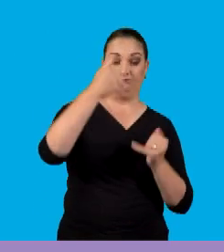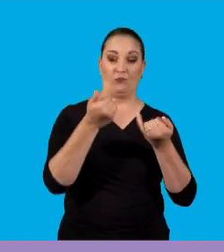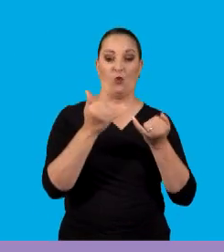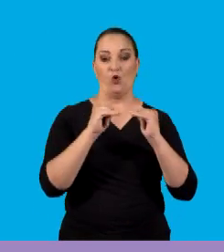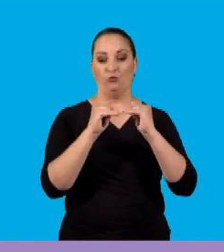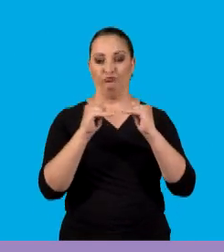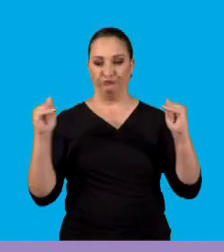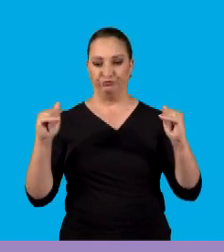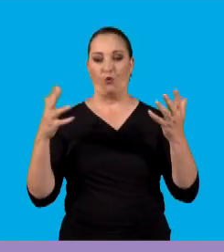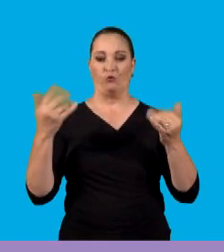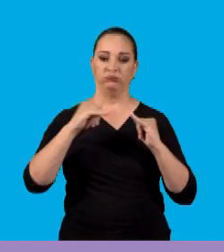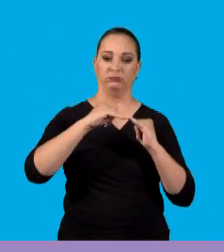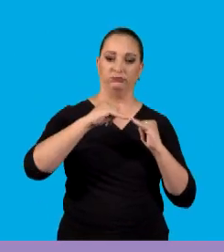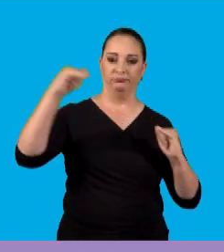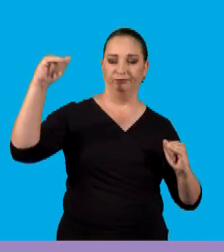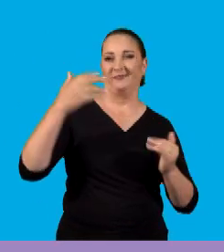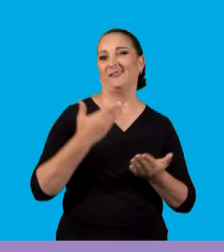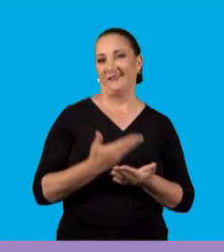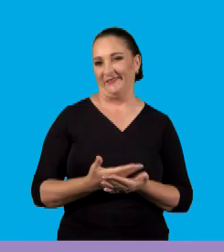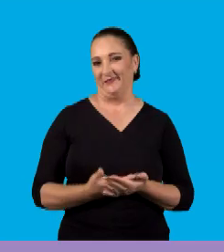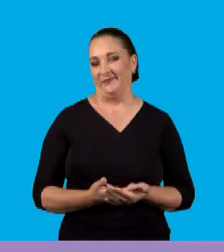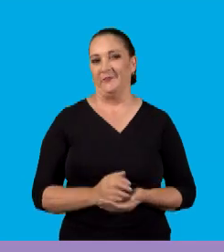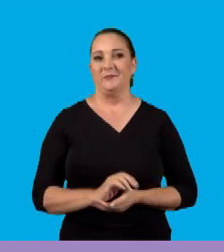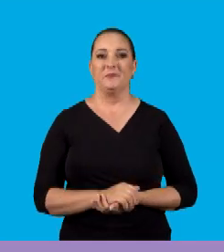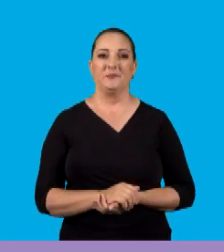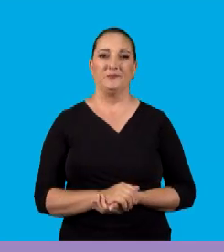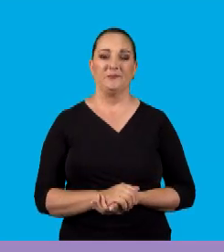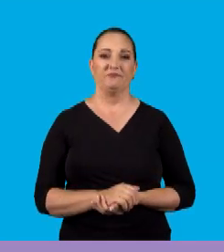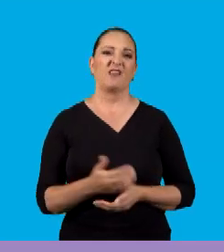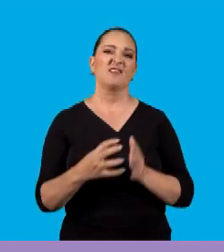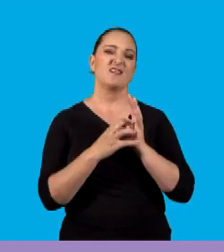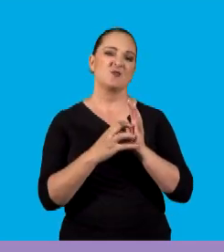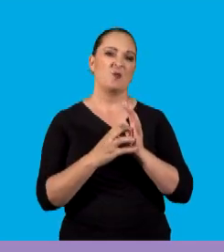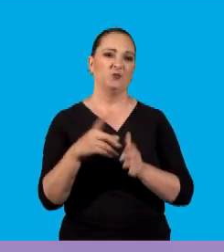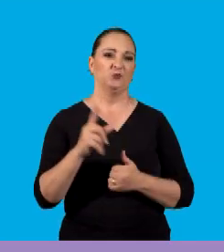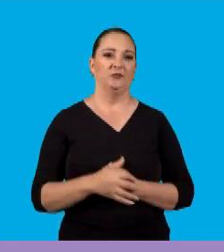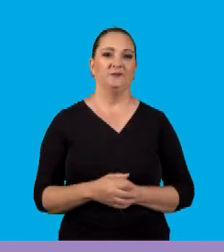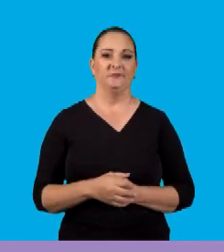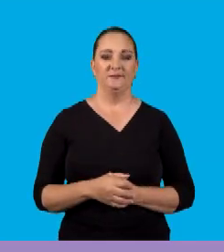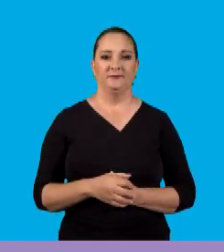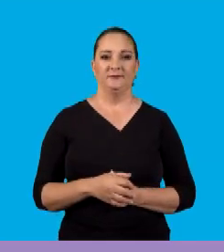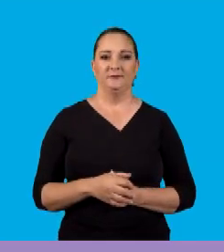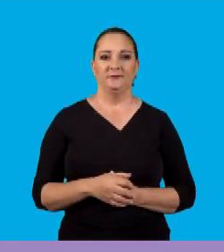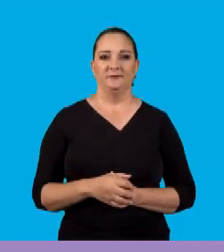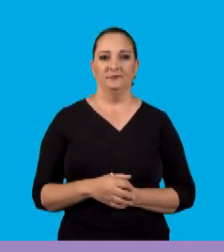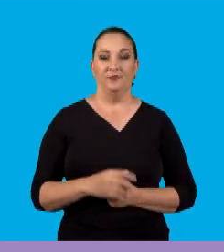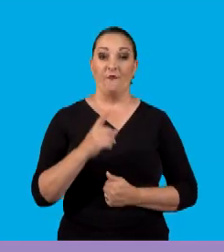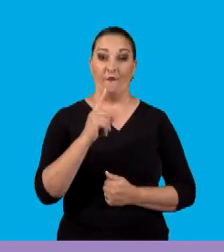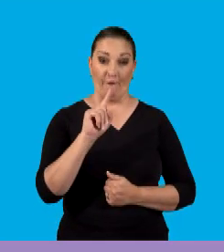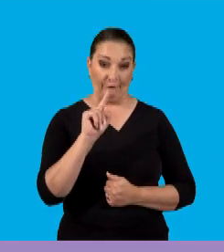vertically straight, horizontally straight, or diagonally straight. Let's look at a few